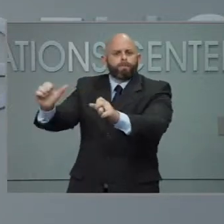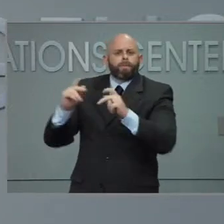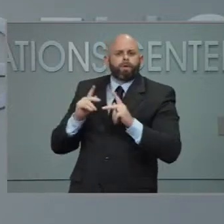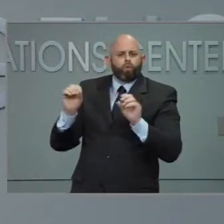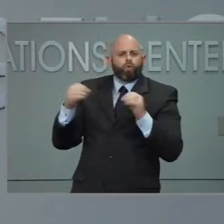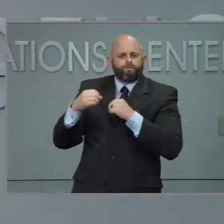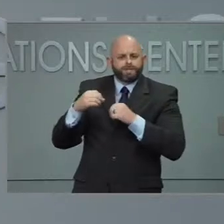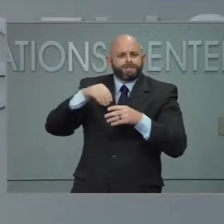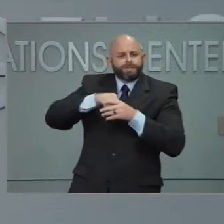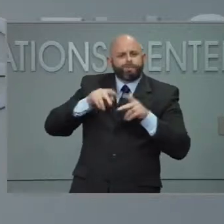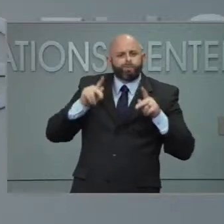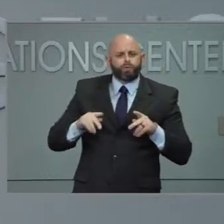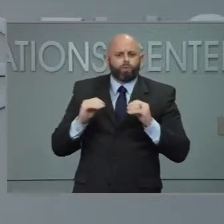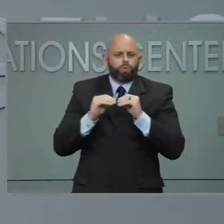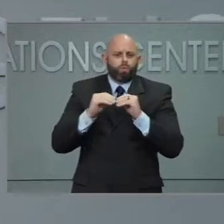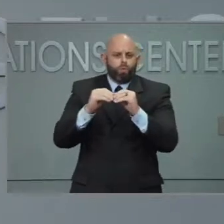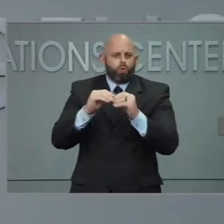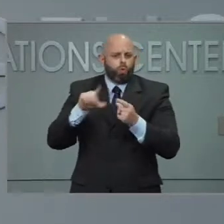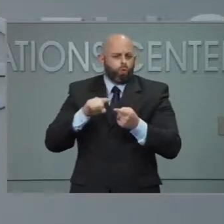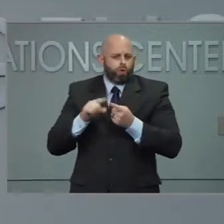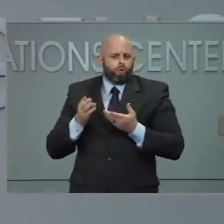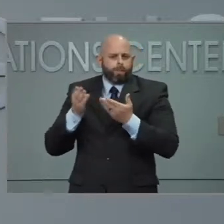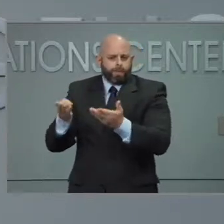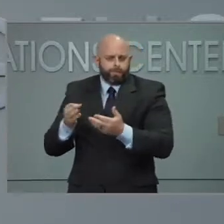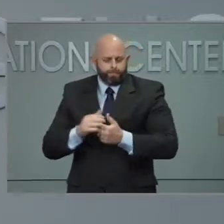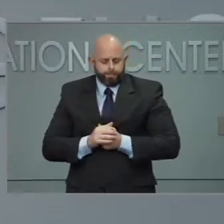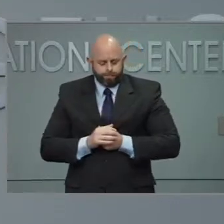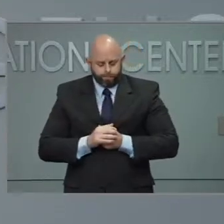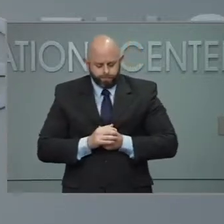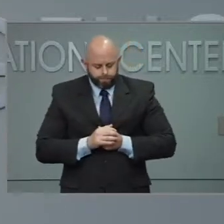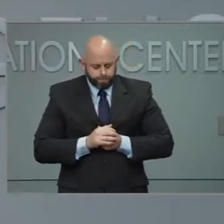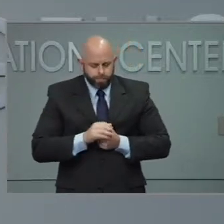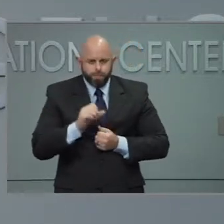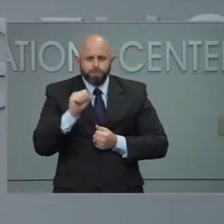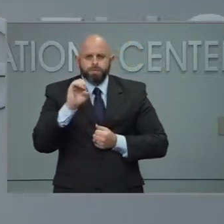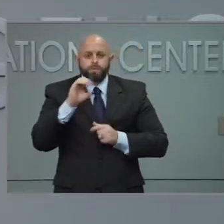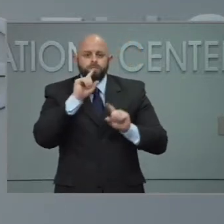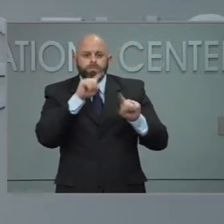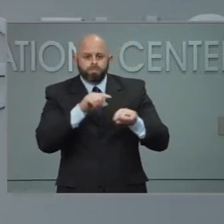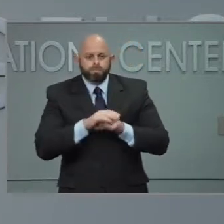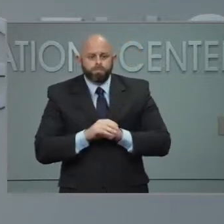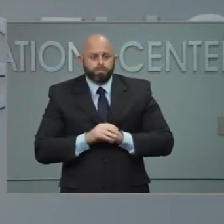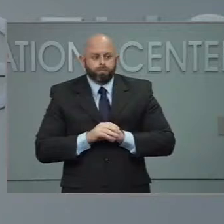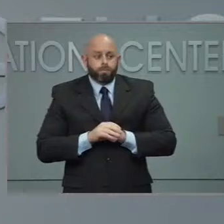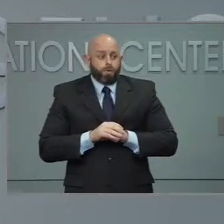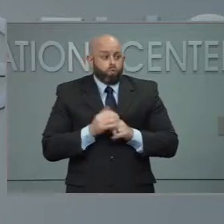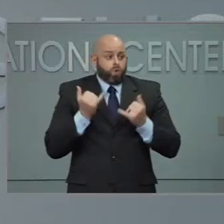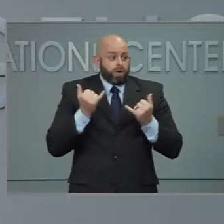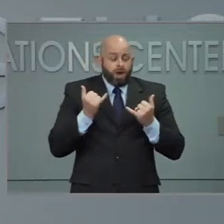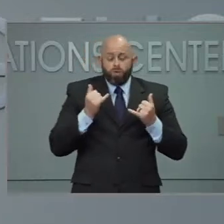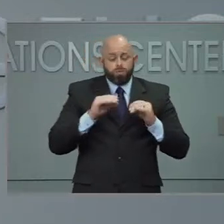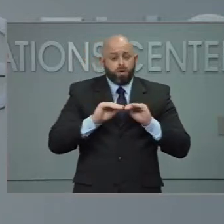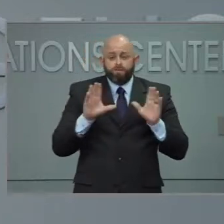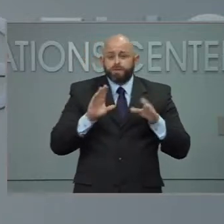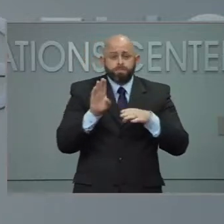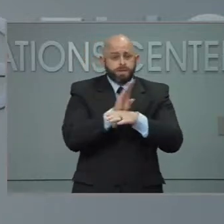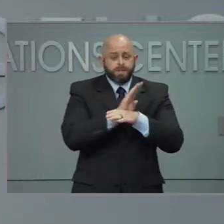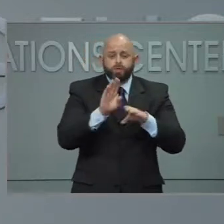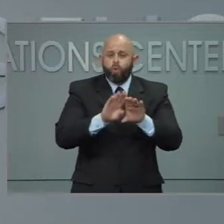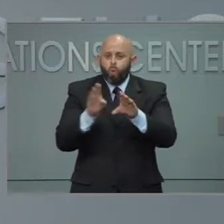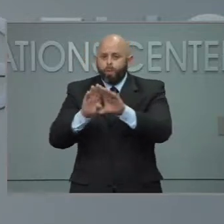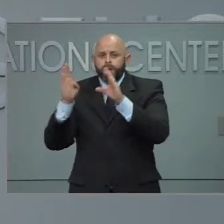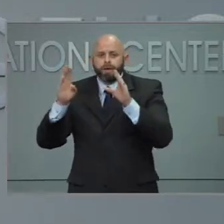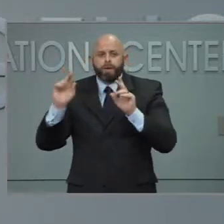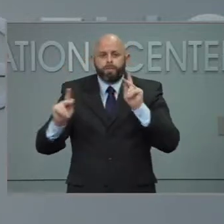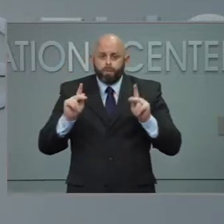Sorry about that. So I think that there are businesses clearly that are open and folks are working in person. I think we want to make sure of a